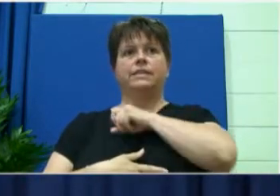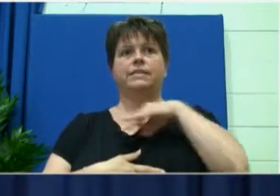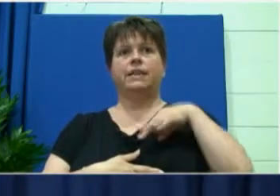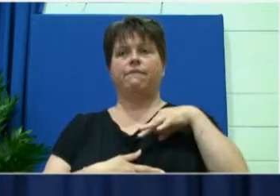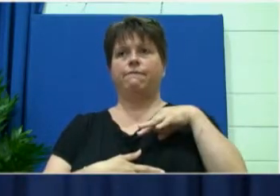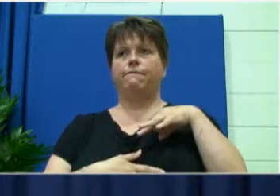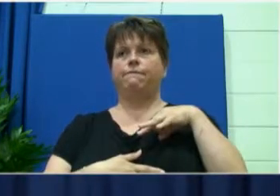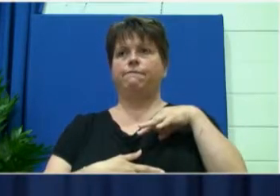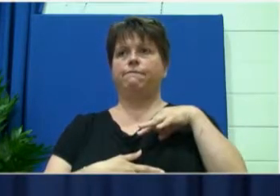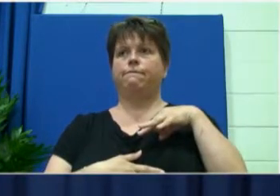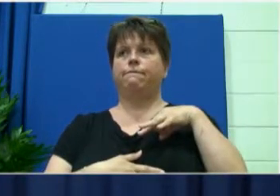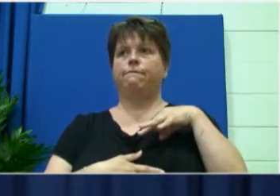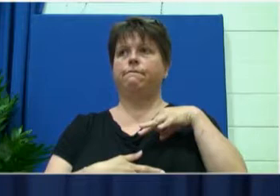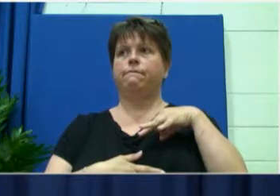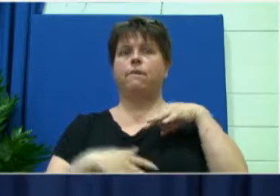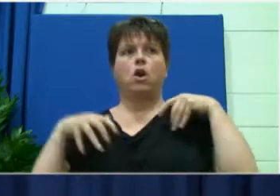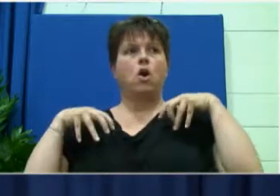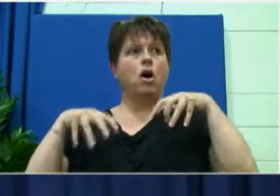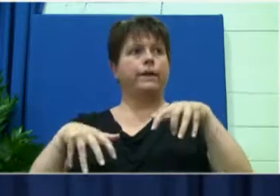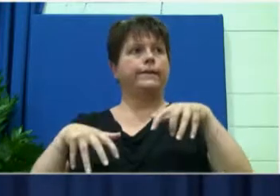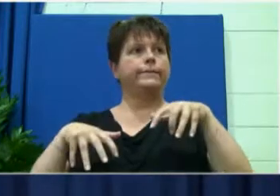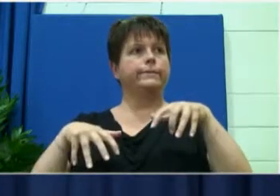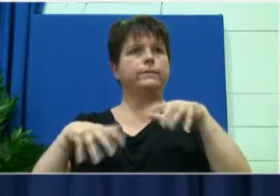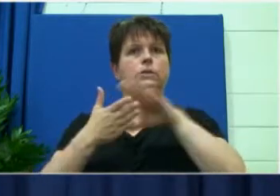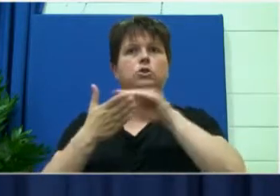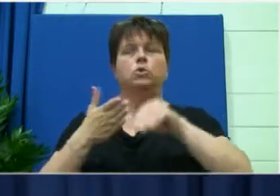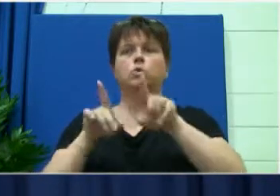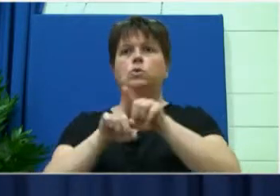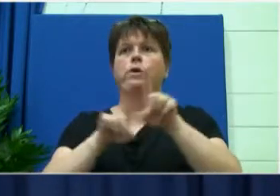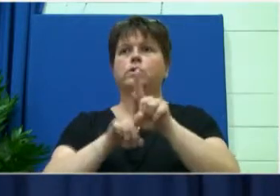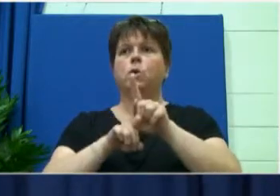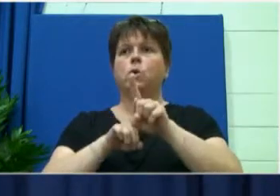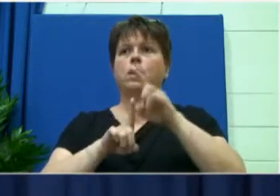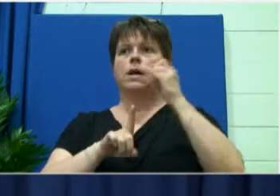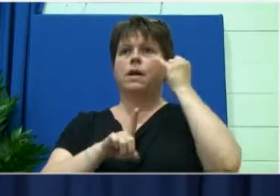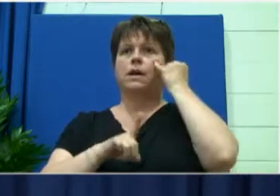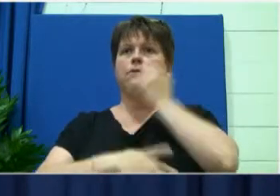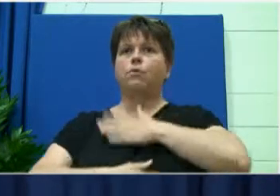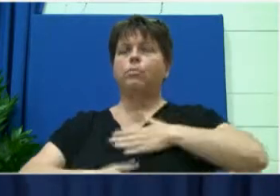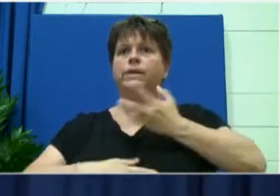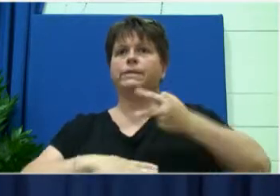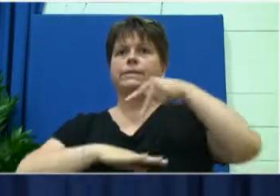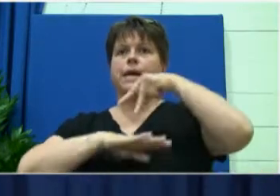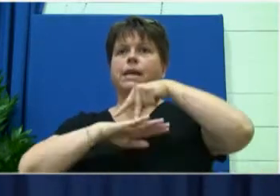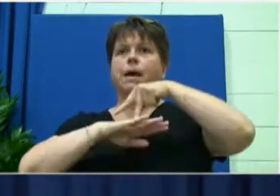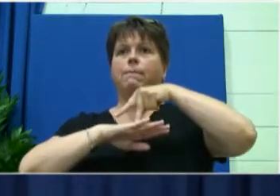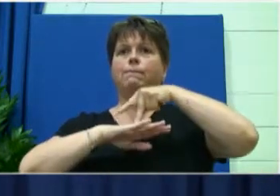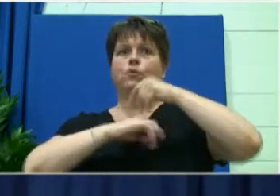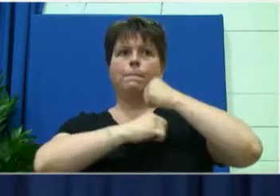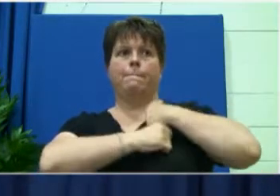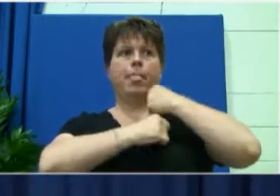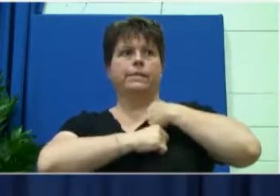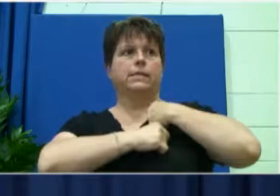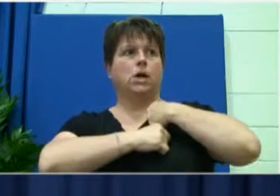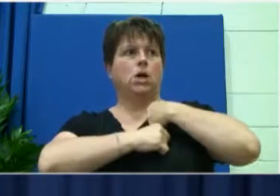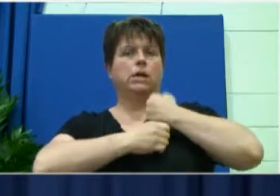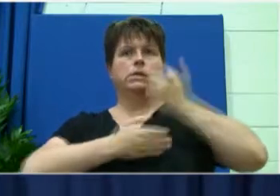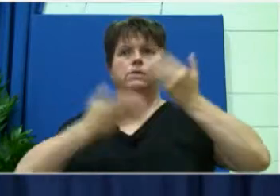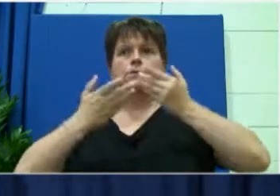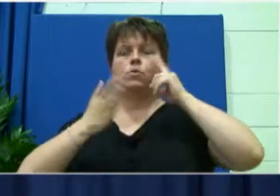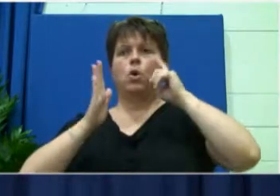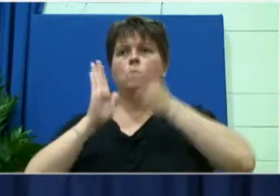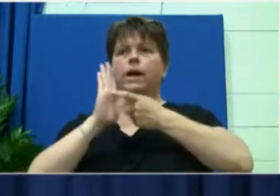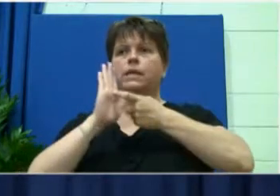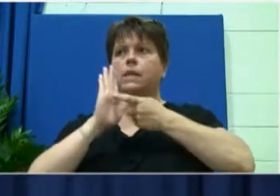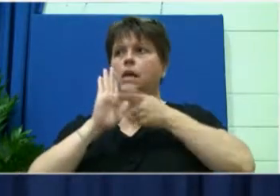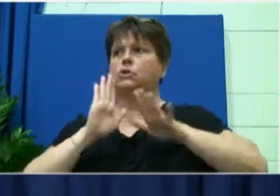members, those in the audience as well as students, if you would all please rise so that we can recognize you as veterans